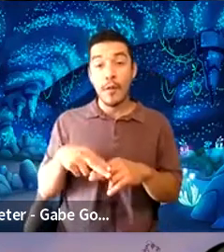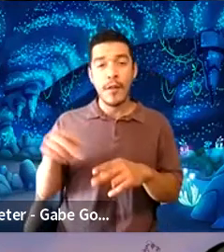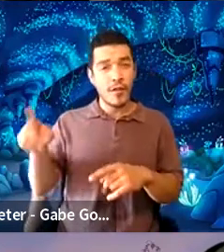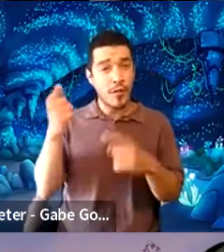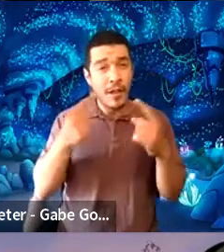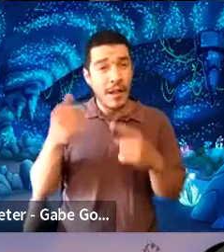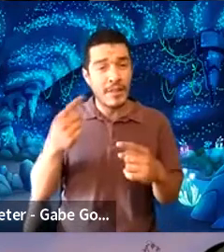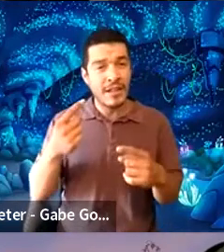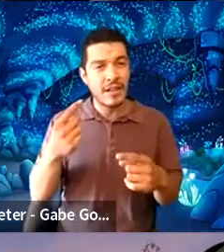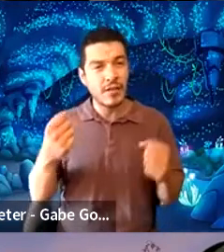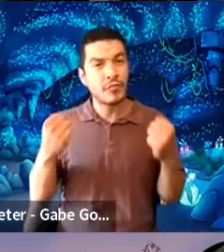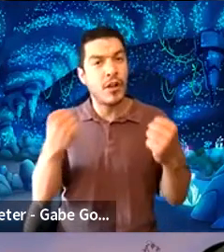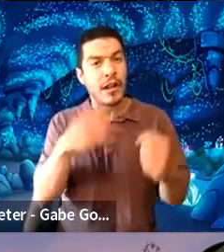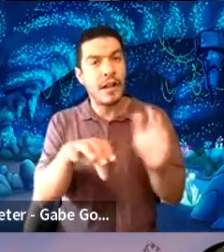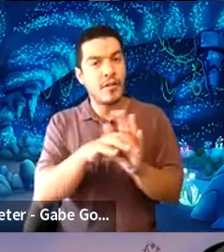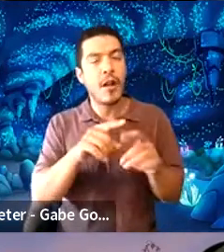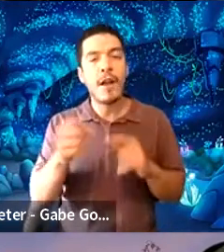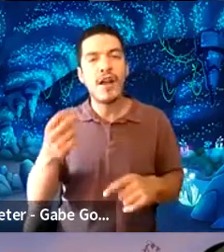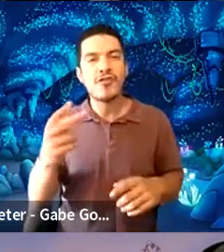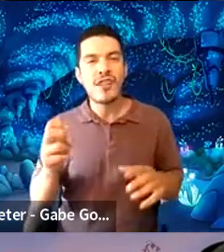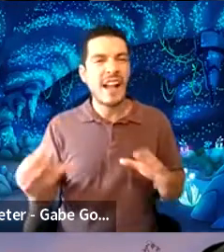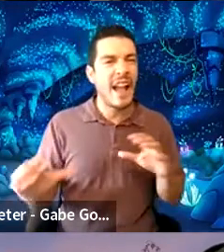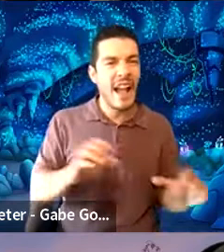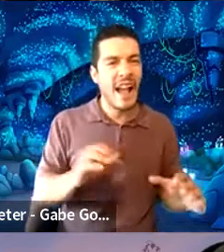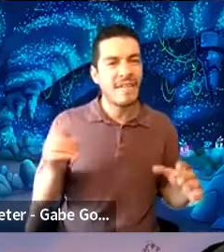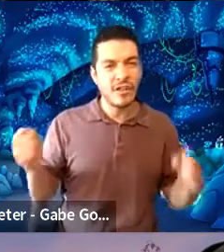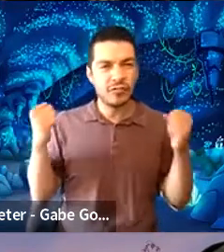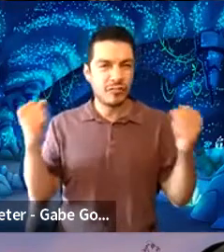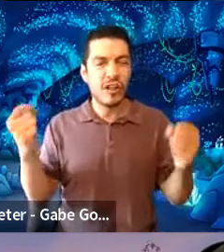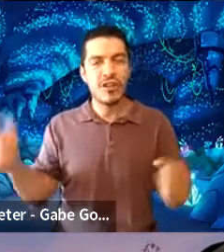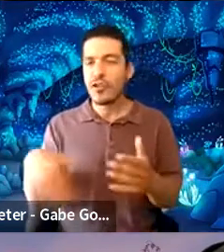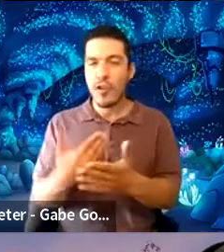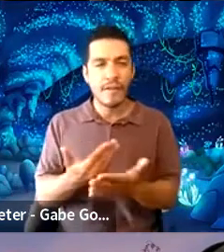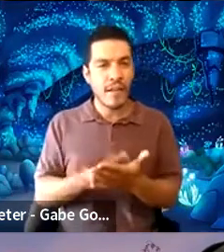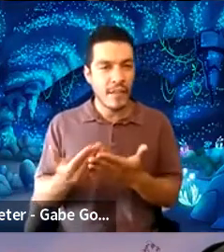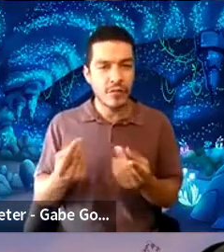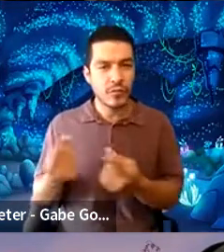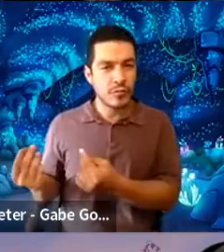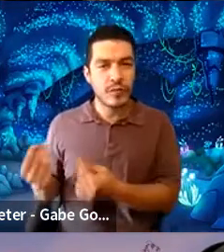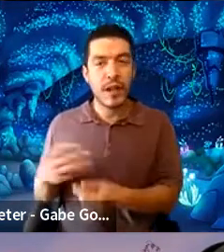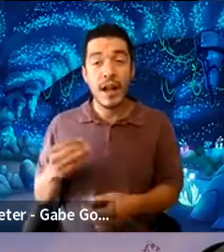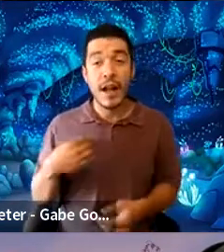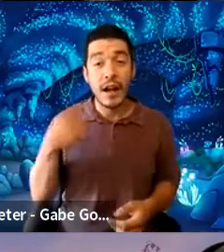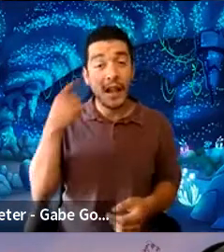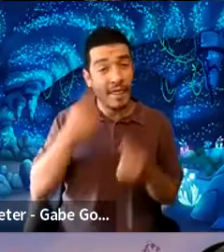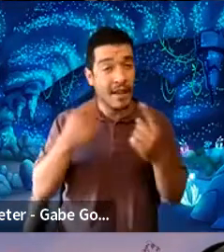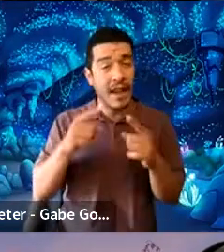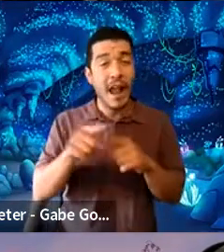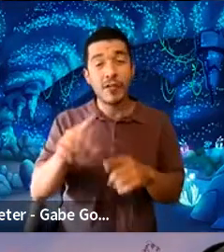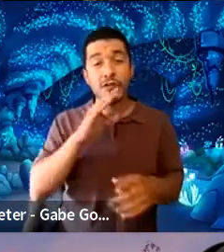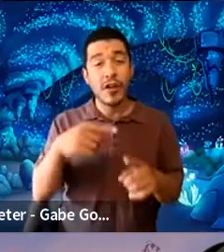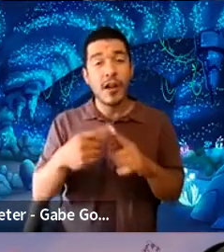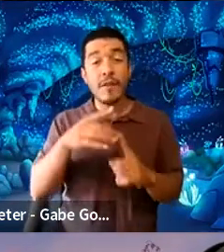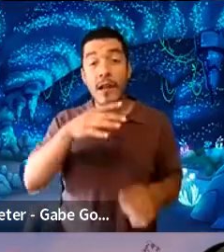considered masculine characteristics, but she's active and she's strong and she does all these things. And I think, you know, as you were talking